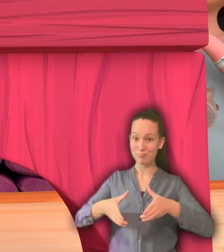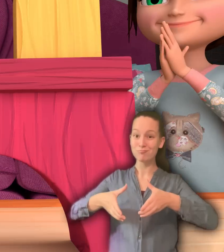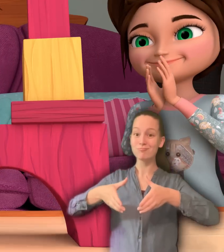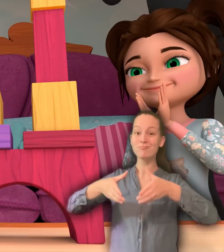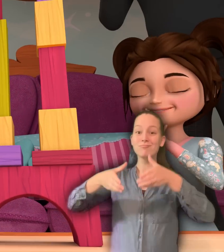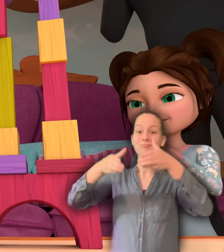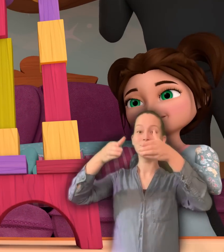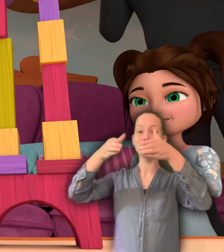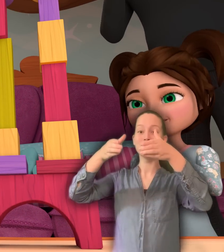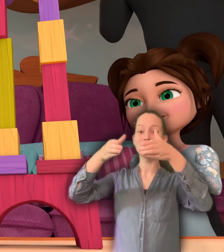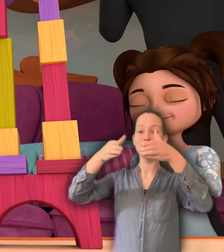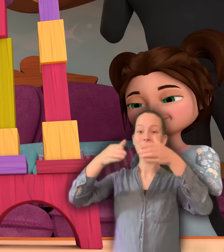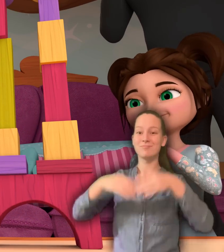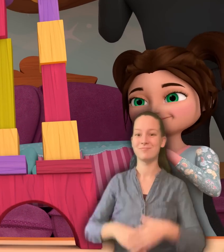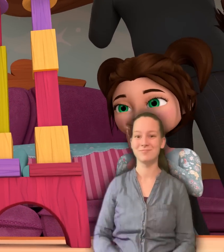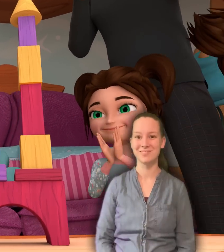to we're so